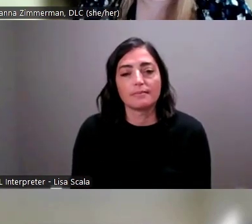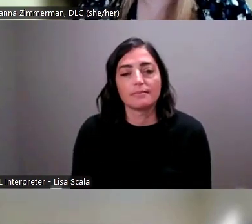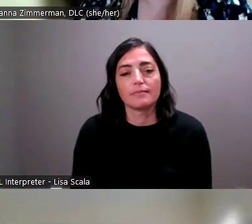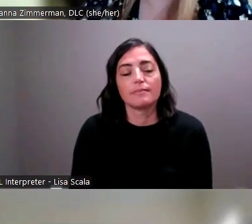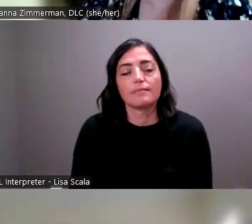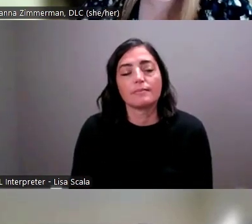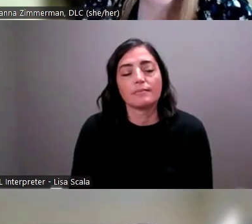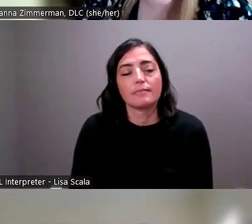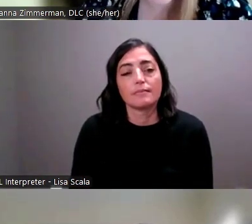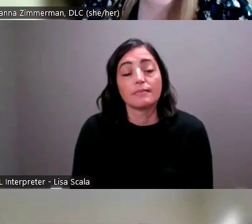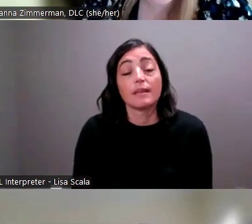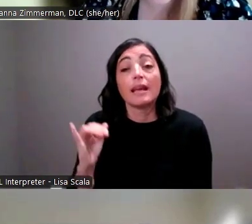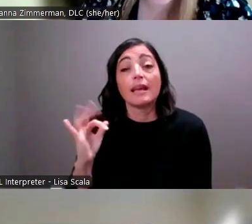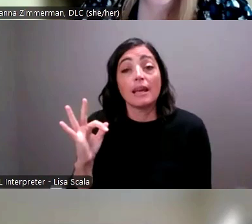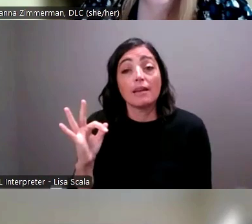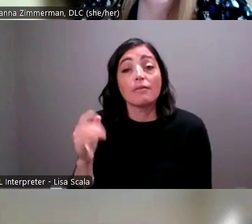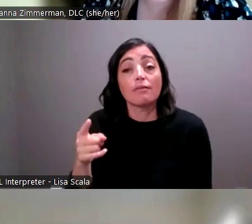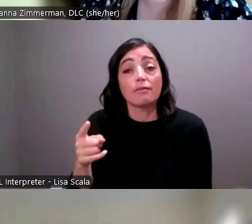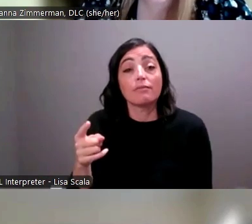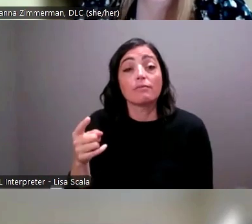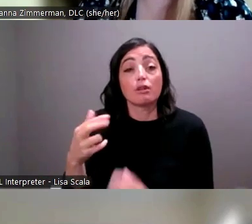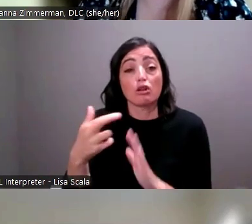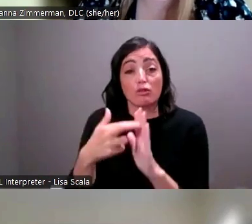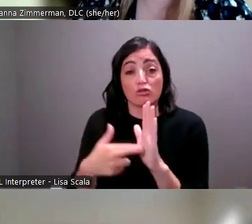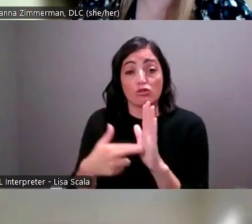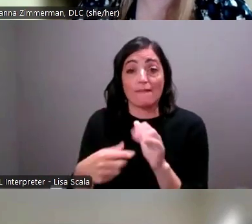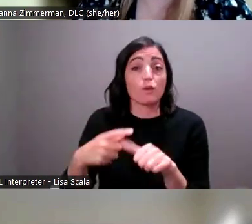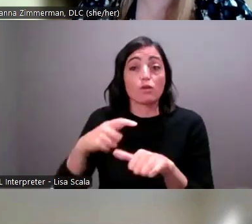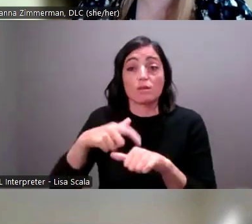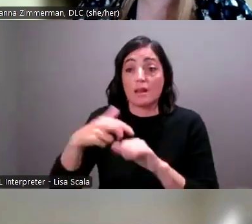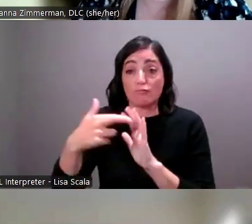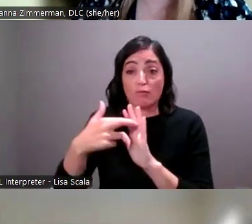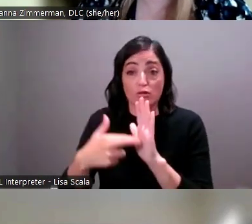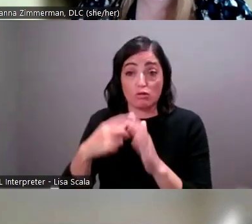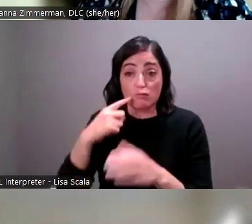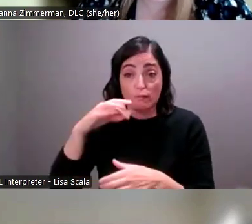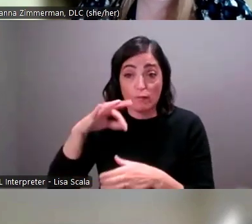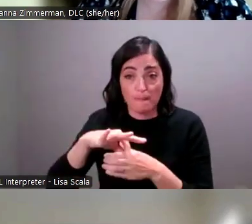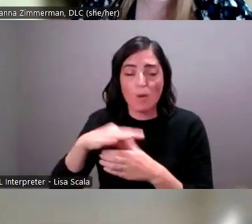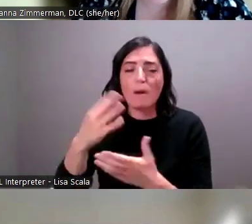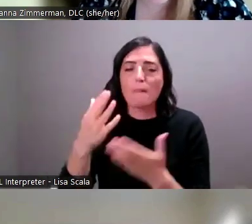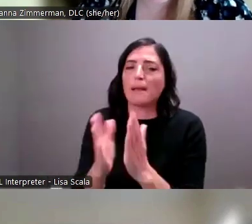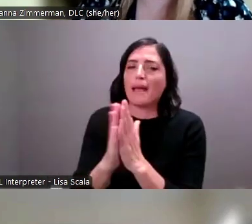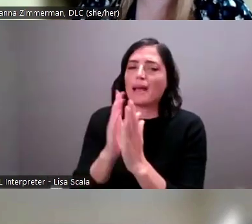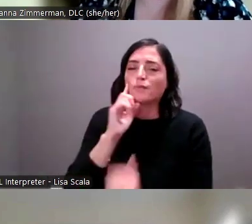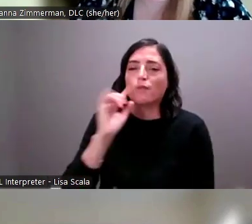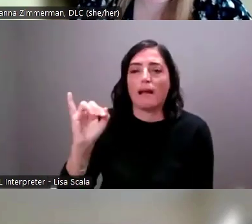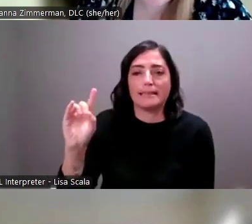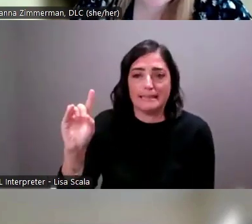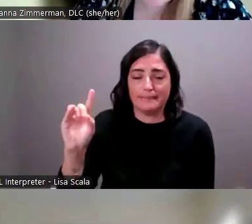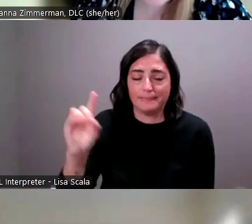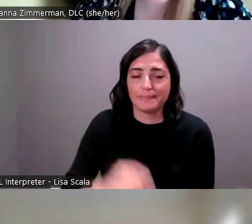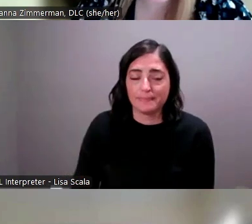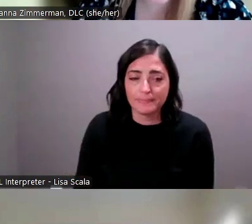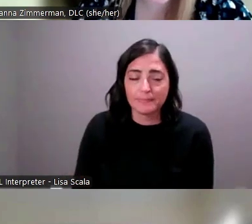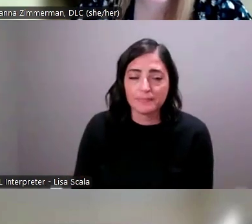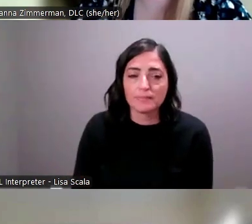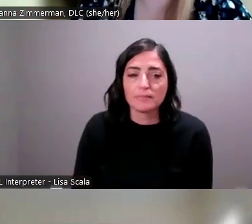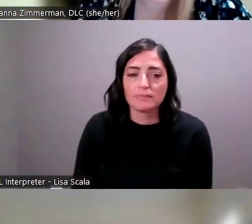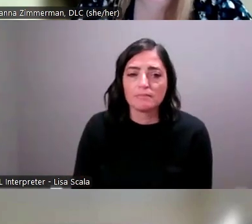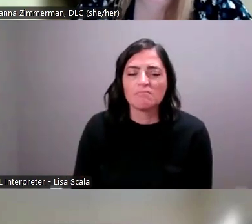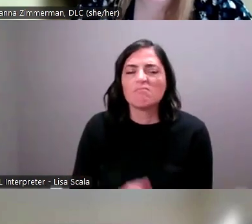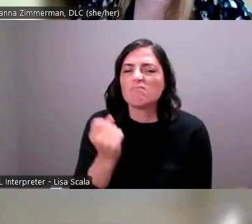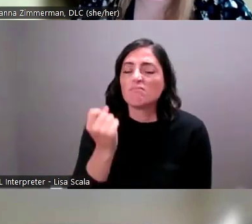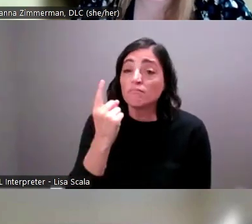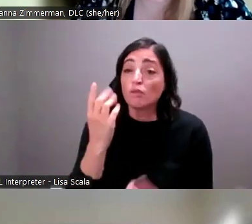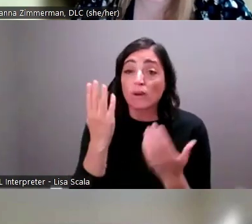So if you're registering to vote for the first time, you might be asked for an ID. And it's recommended